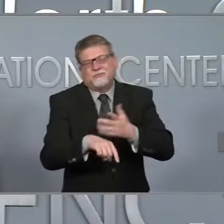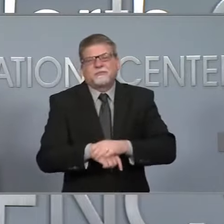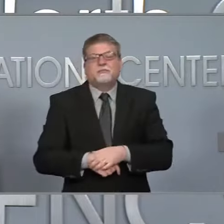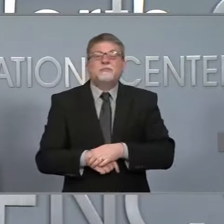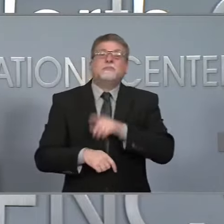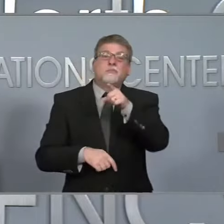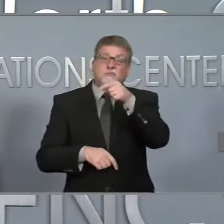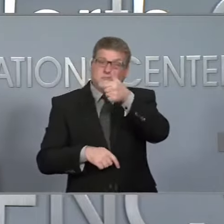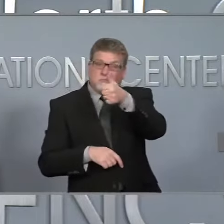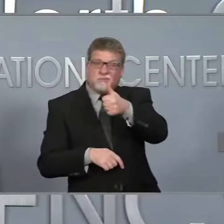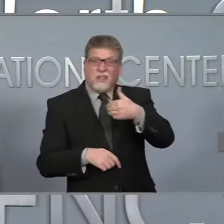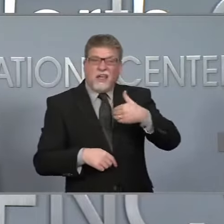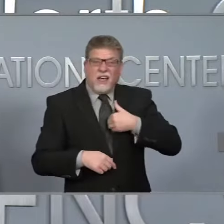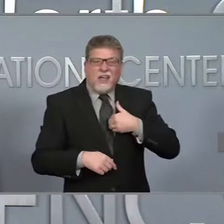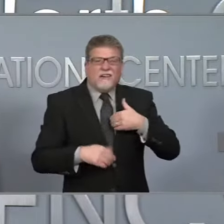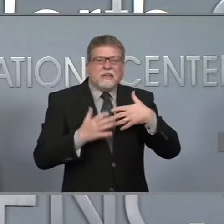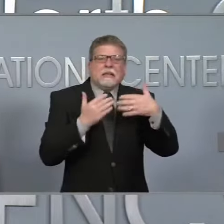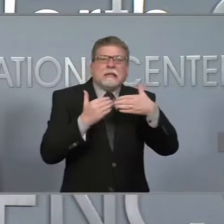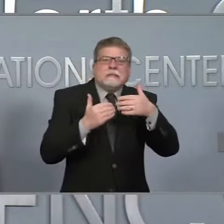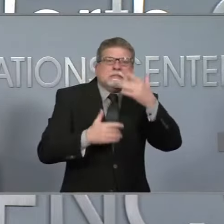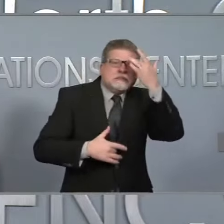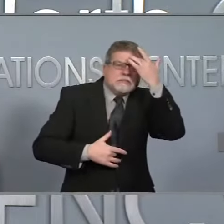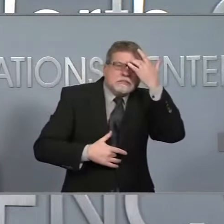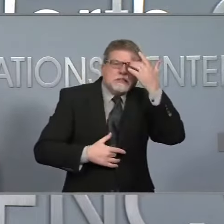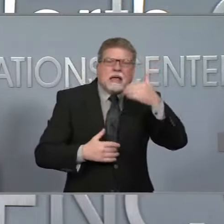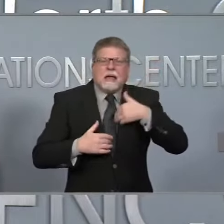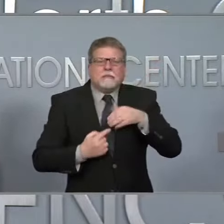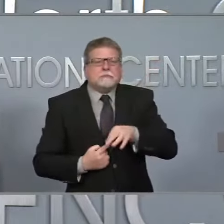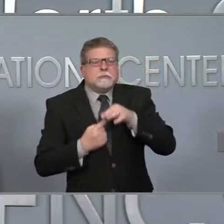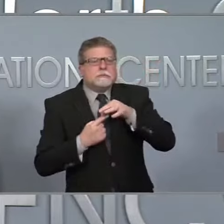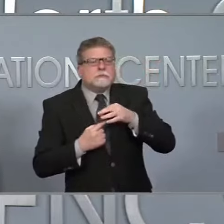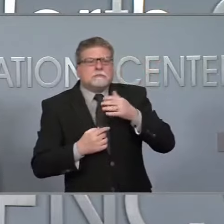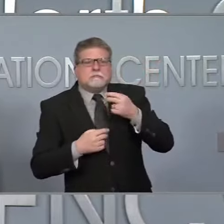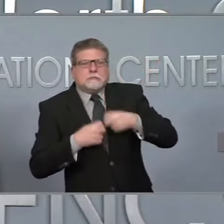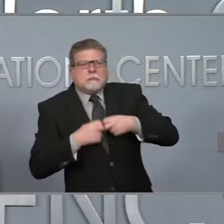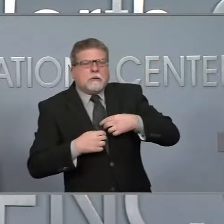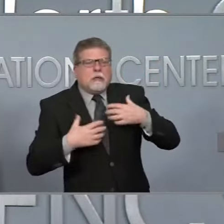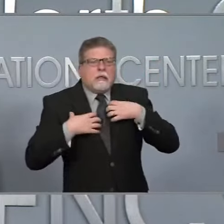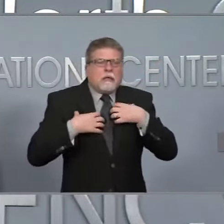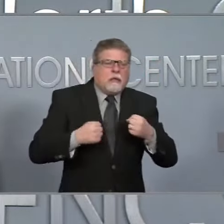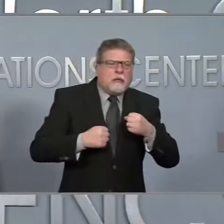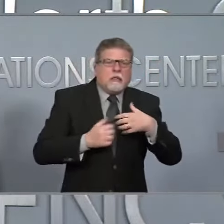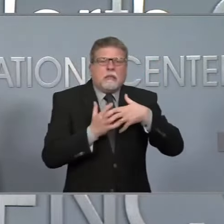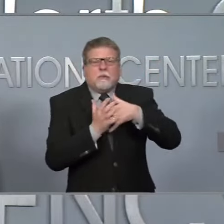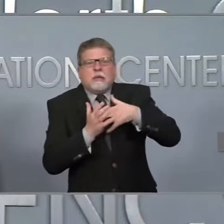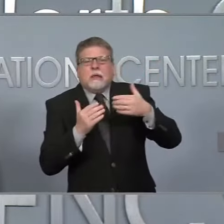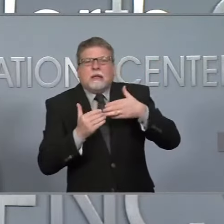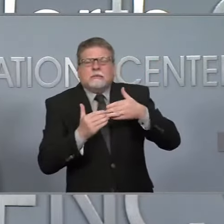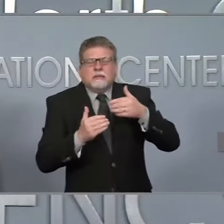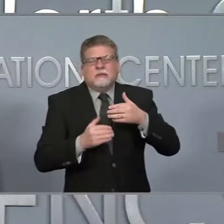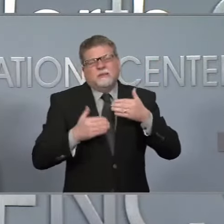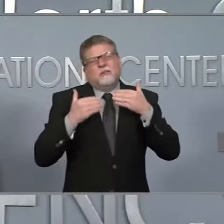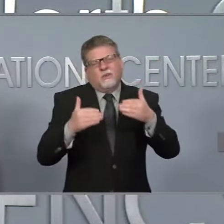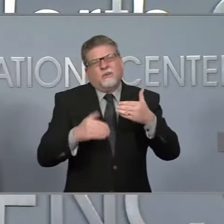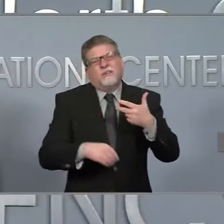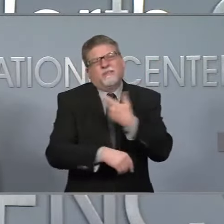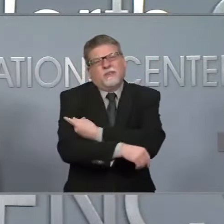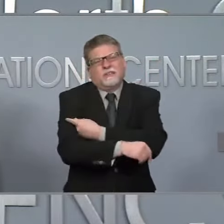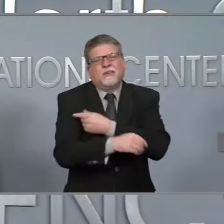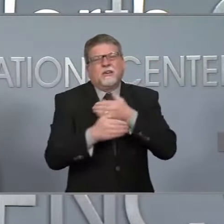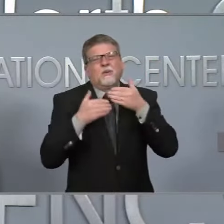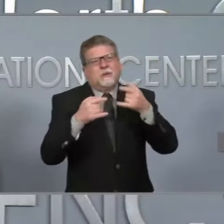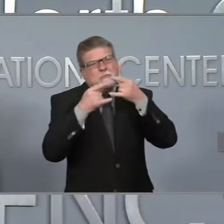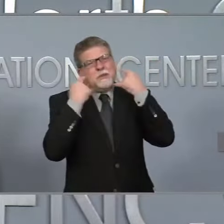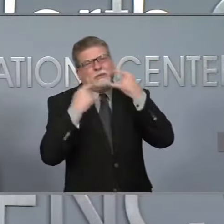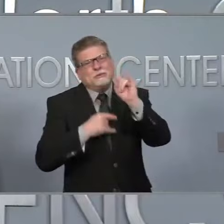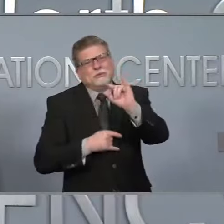disease, if you have a COVID infection or a known exposure, or if you are not up to date with your vaccines. Because well-fitting